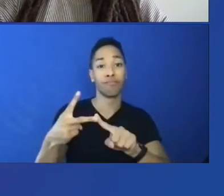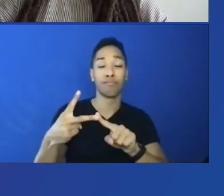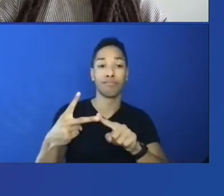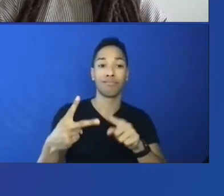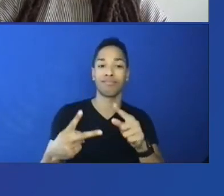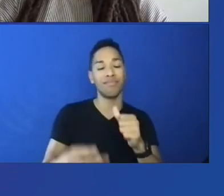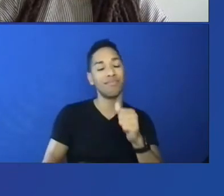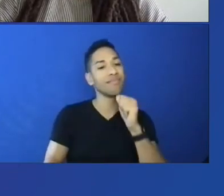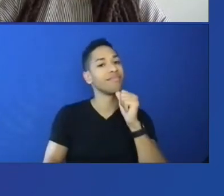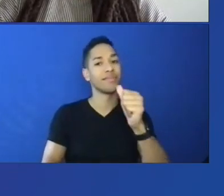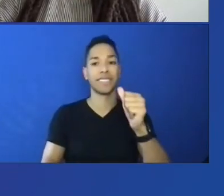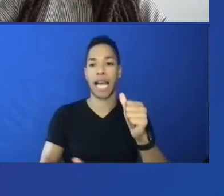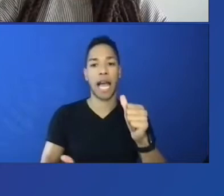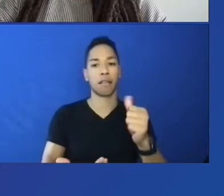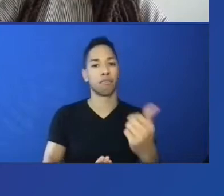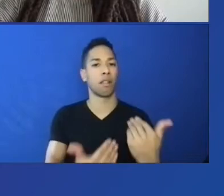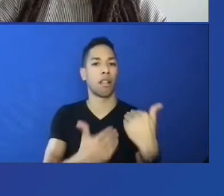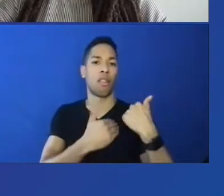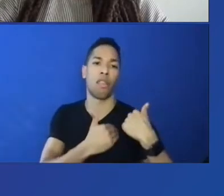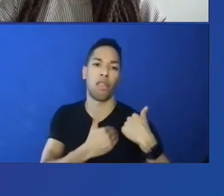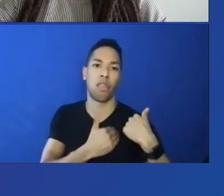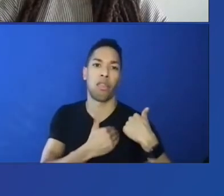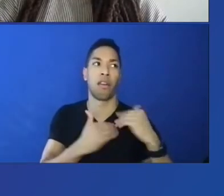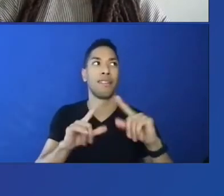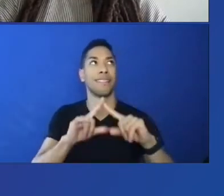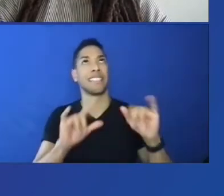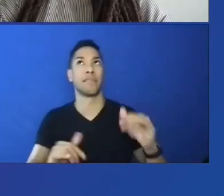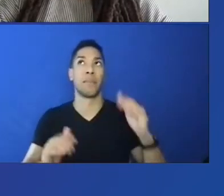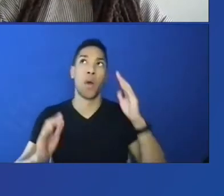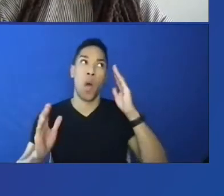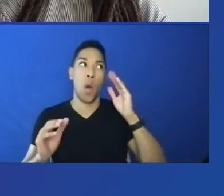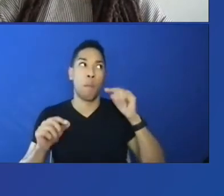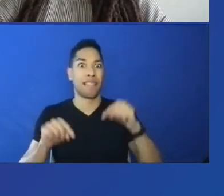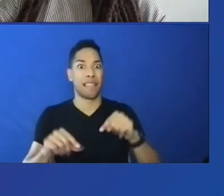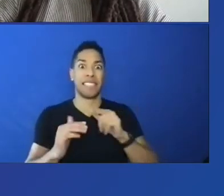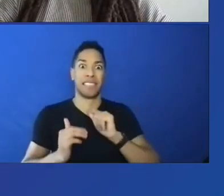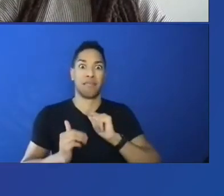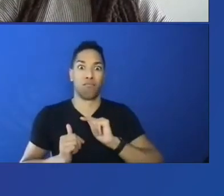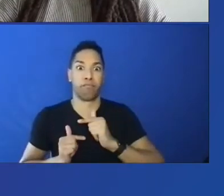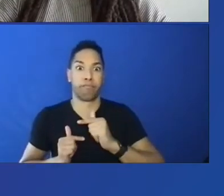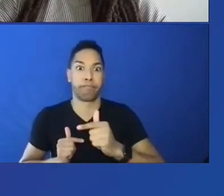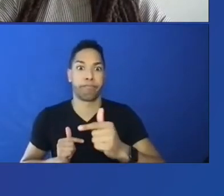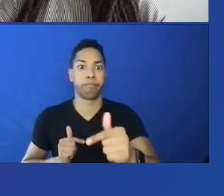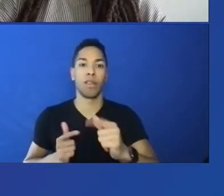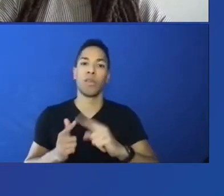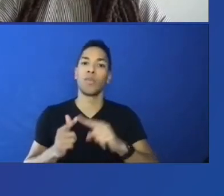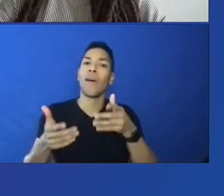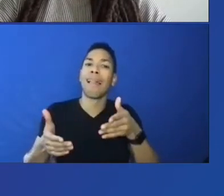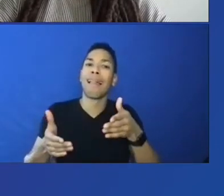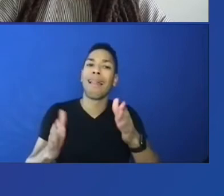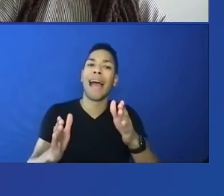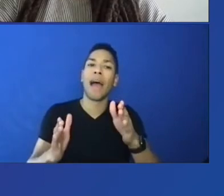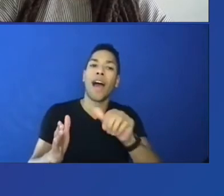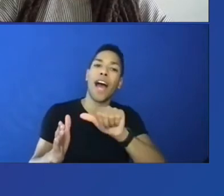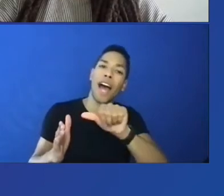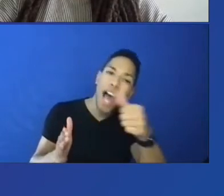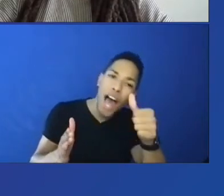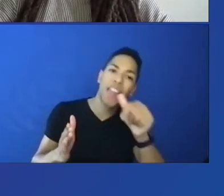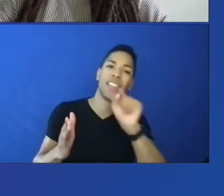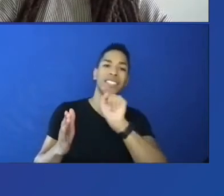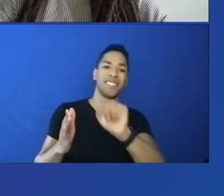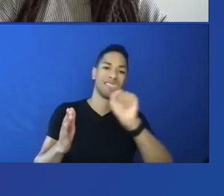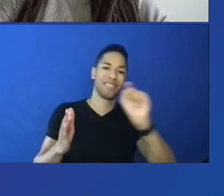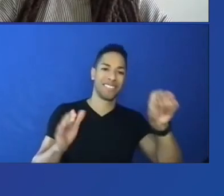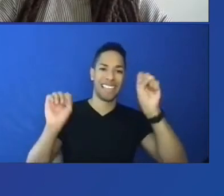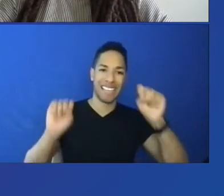and not have it be a burden while hopefully also having this ripple effect of allowing other people to